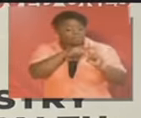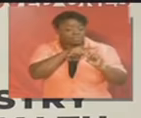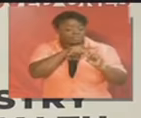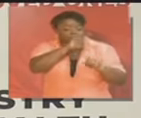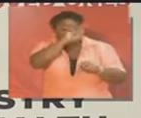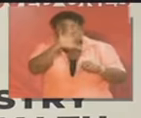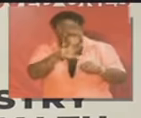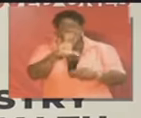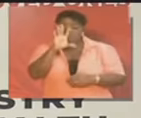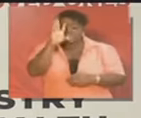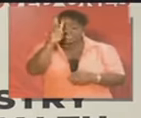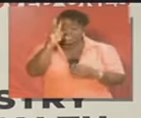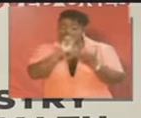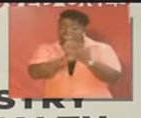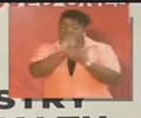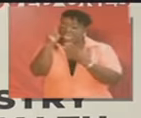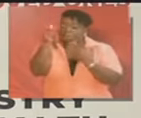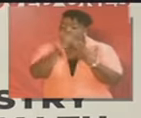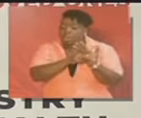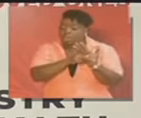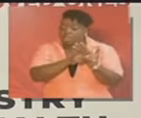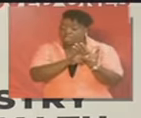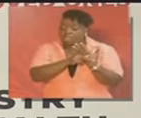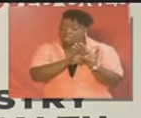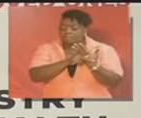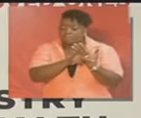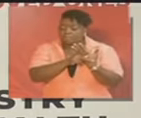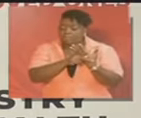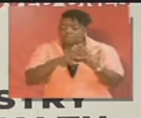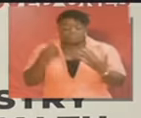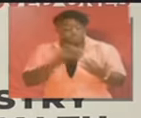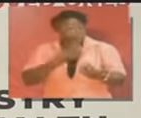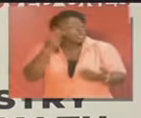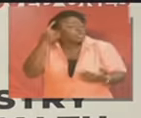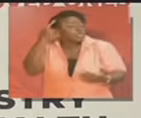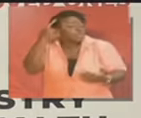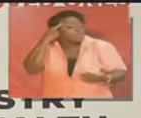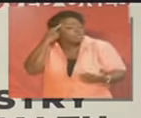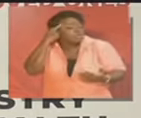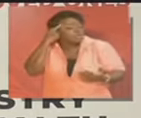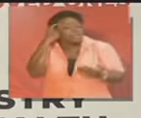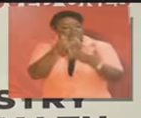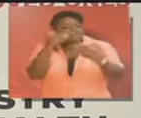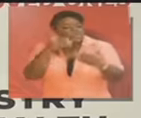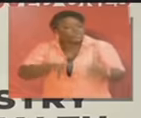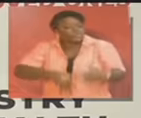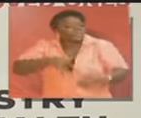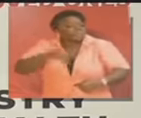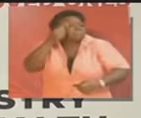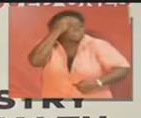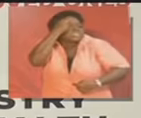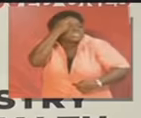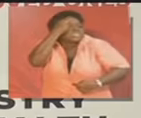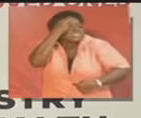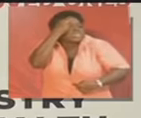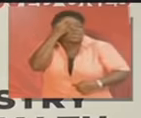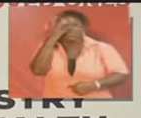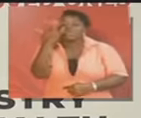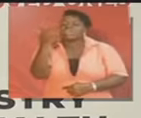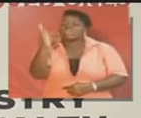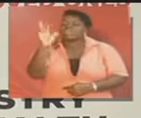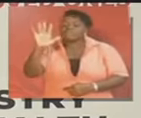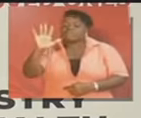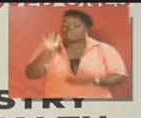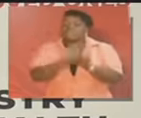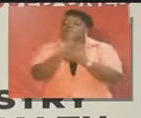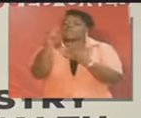the 6th of April. And we are aware that the symptoms he had would have started on the 5th of April. So giving